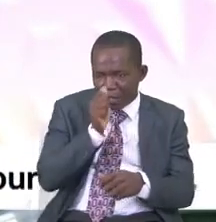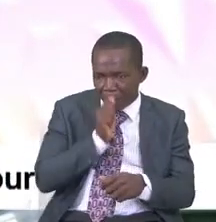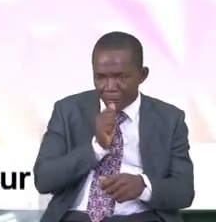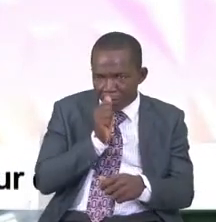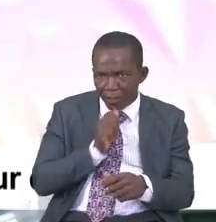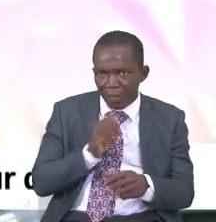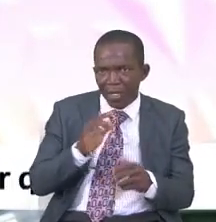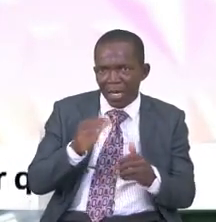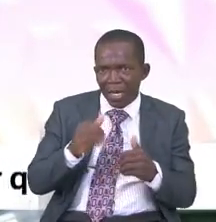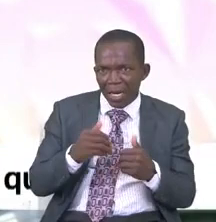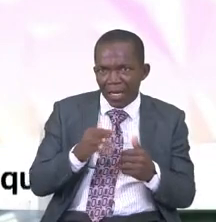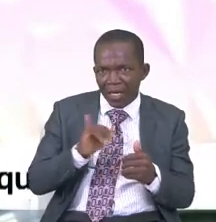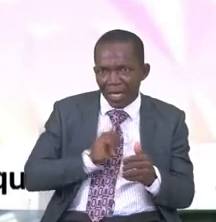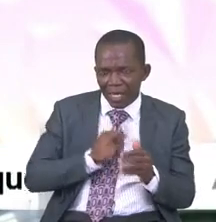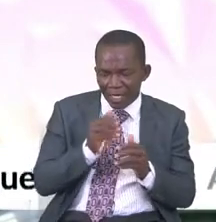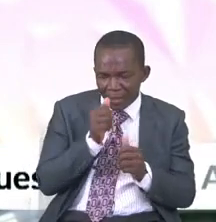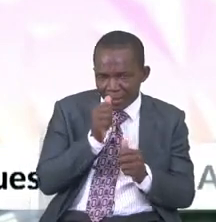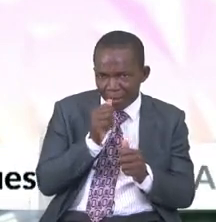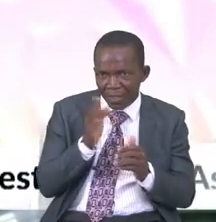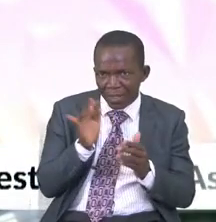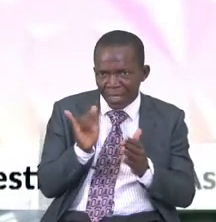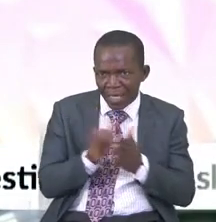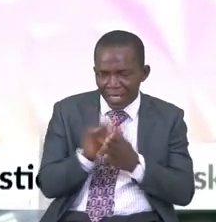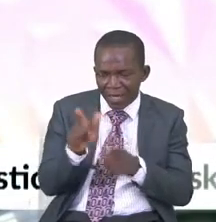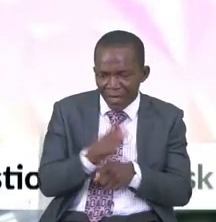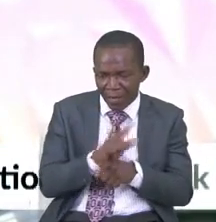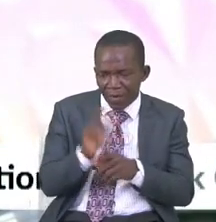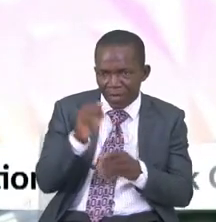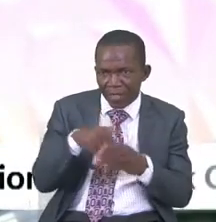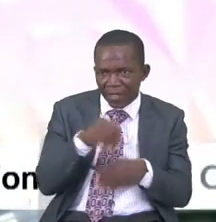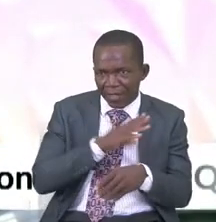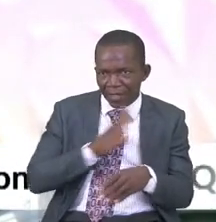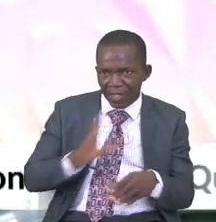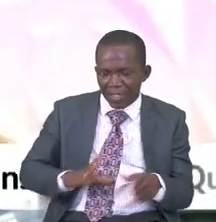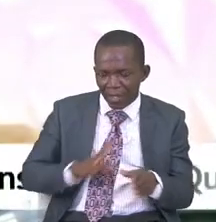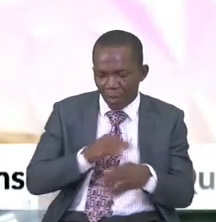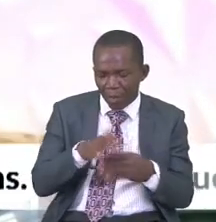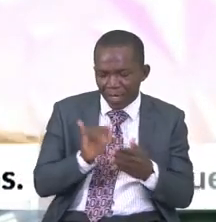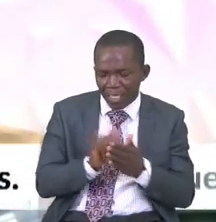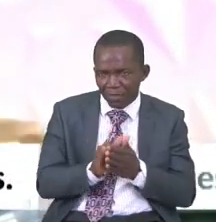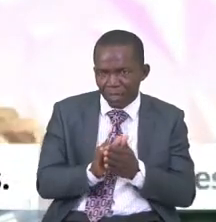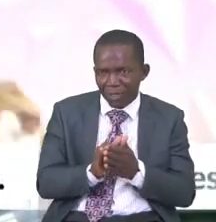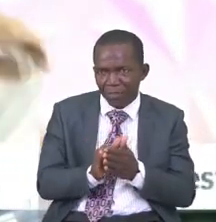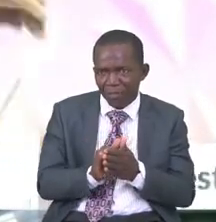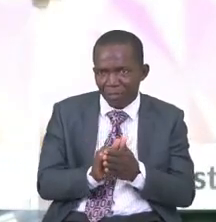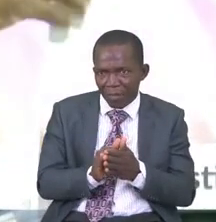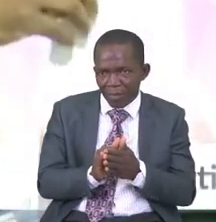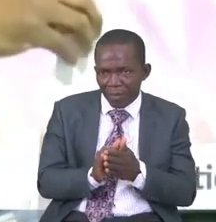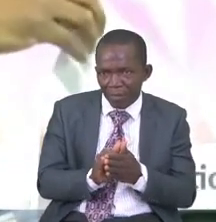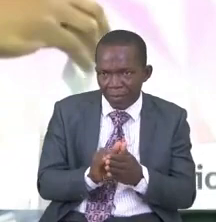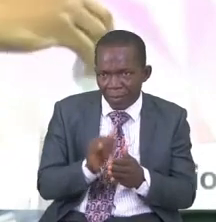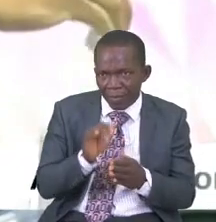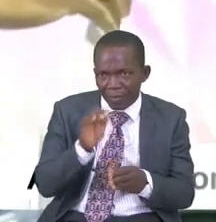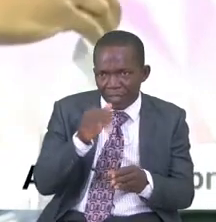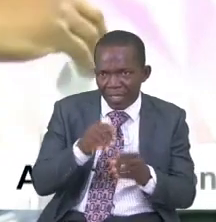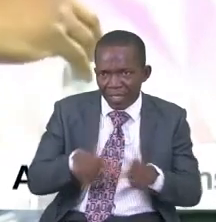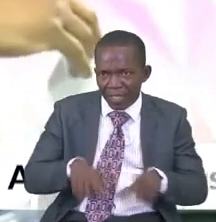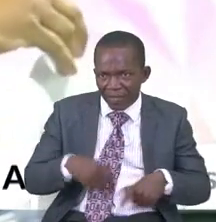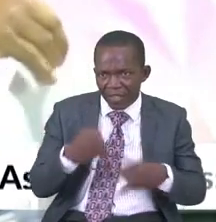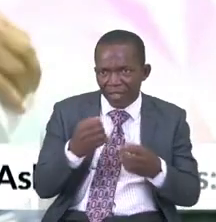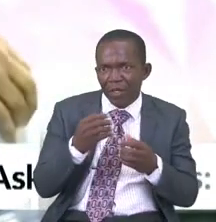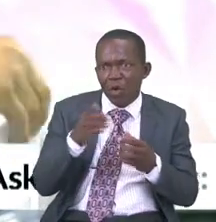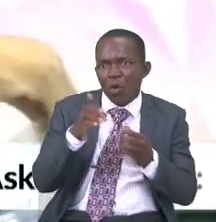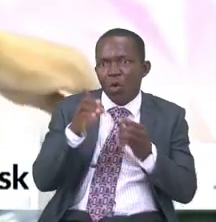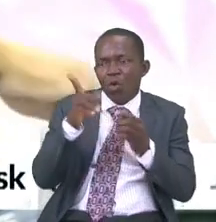me. Yea, and all I will live godly in Christ will suffer persecution. Our time is far spent. Let's go to the third point very quickly.